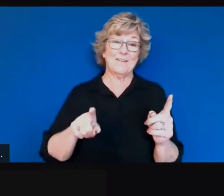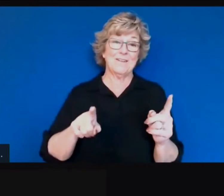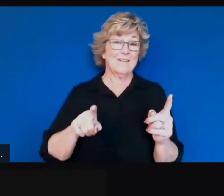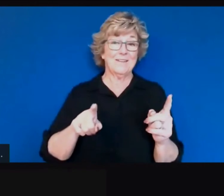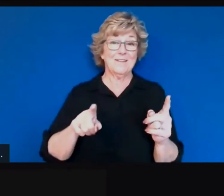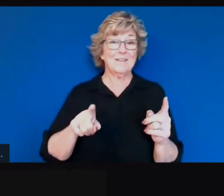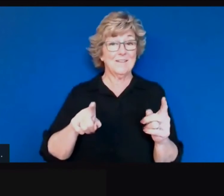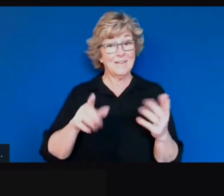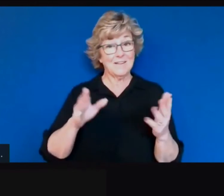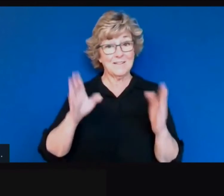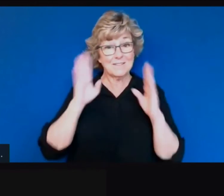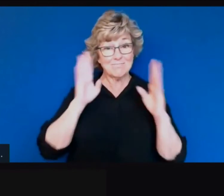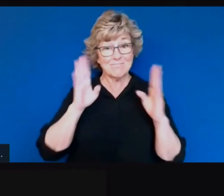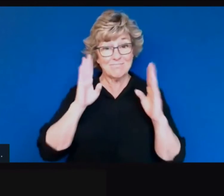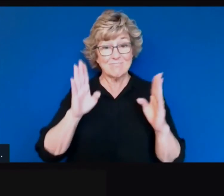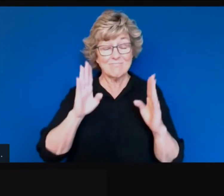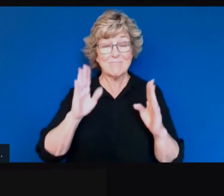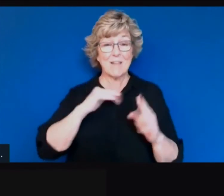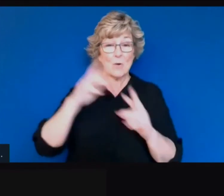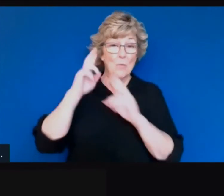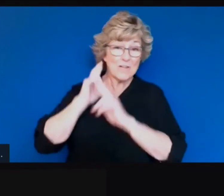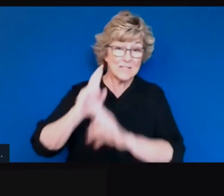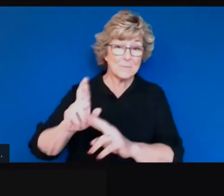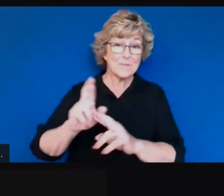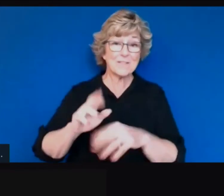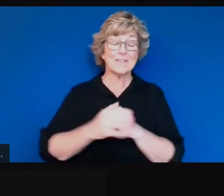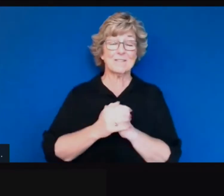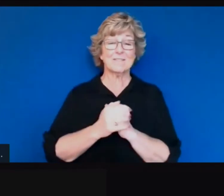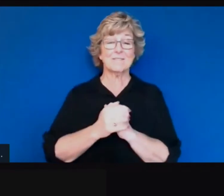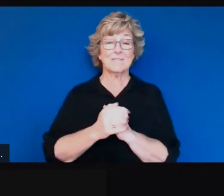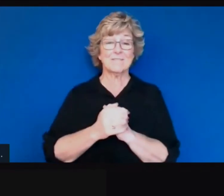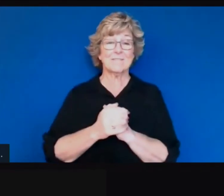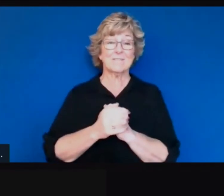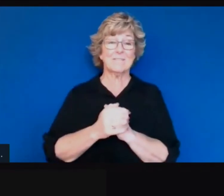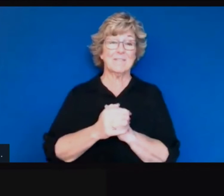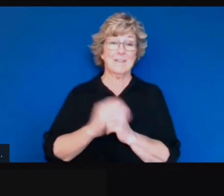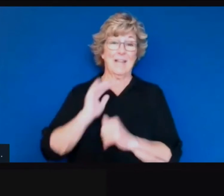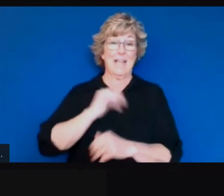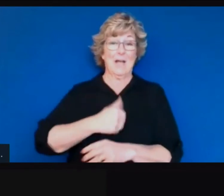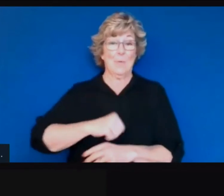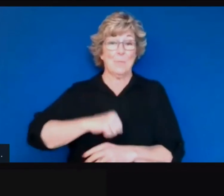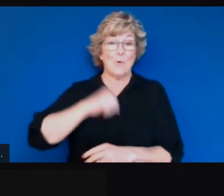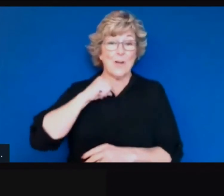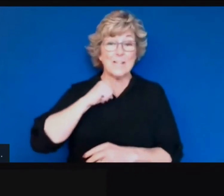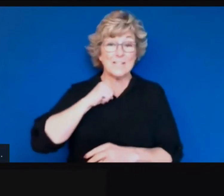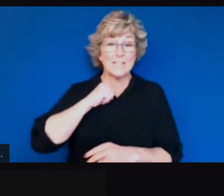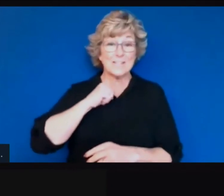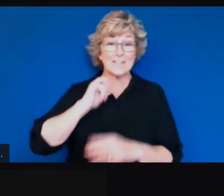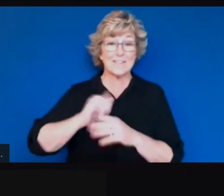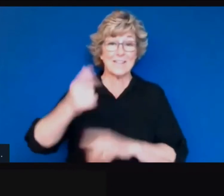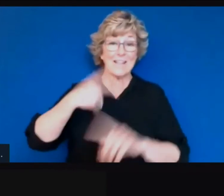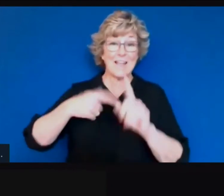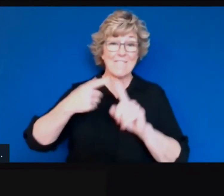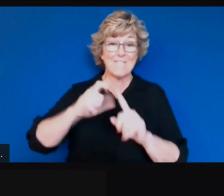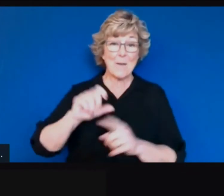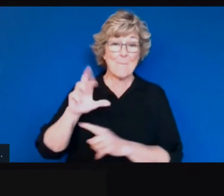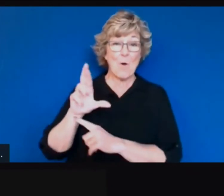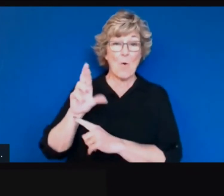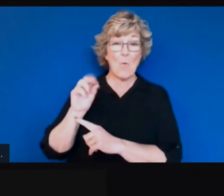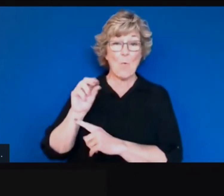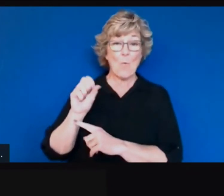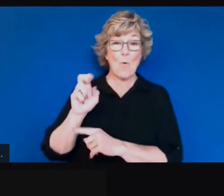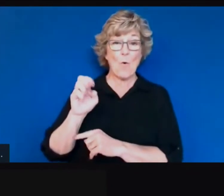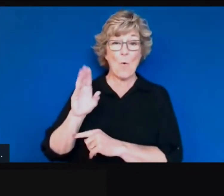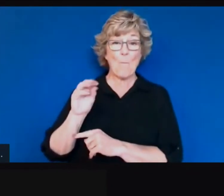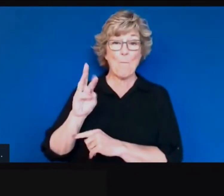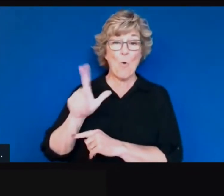loudly. Our reverence, our respect, our admiration, our pride that comes from the Rose Bowl,